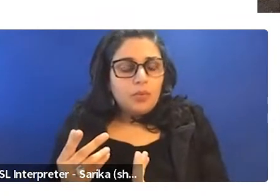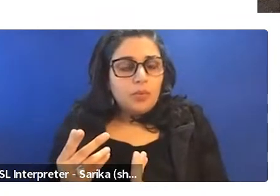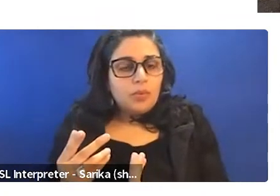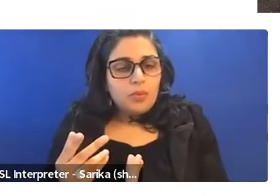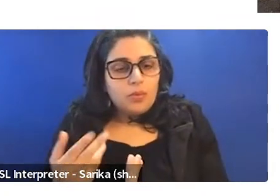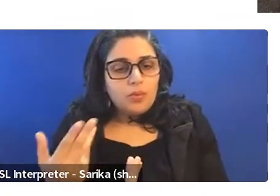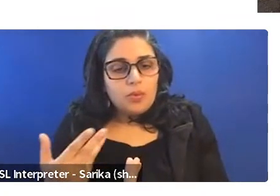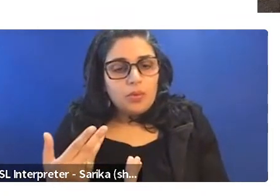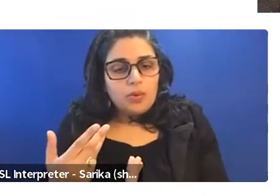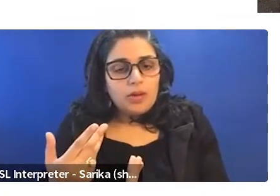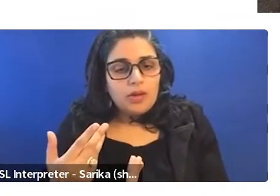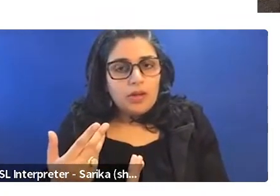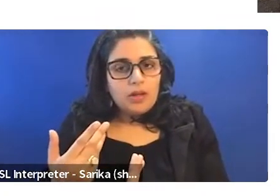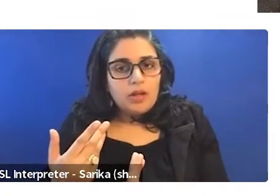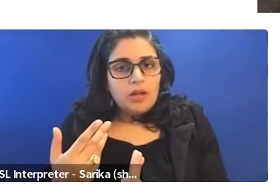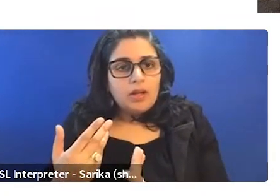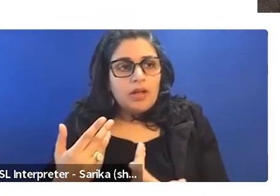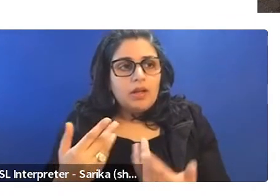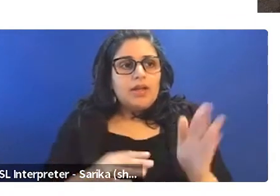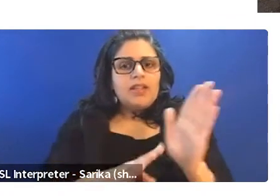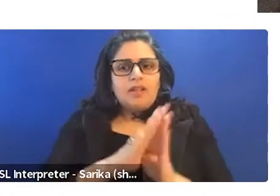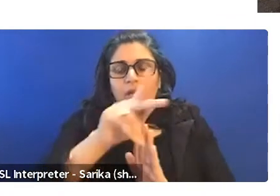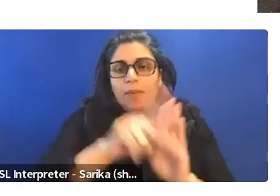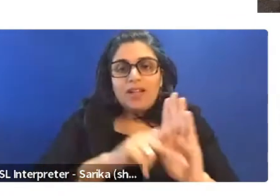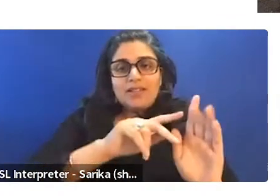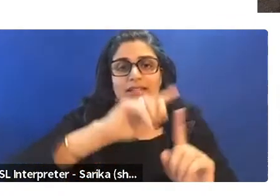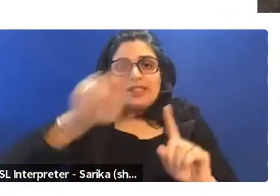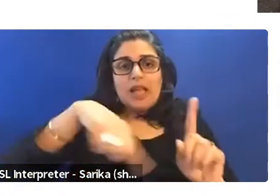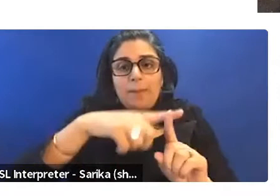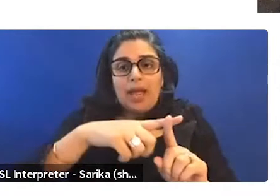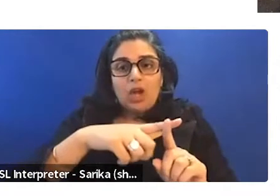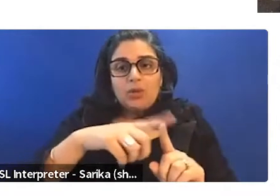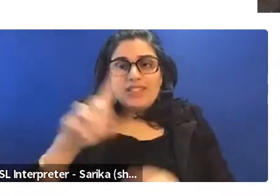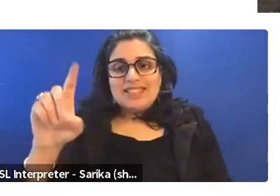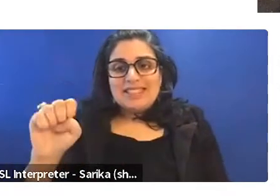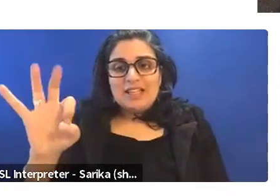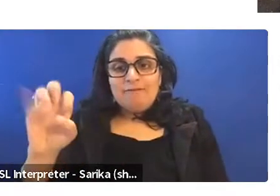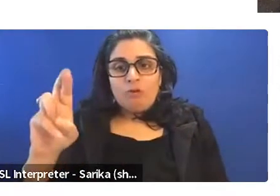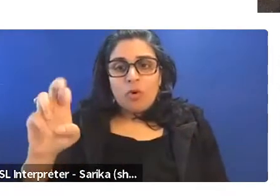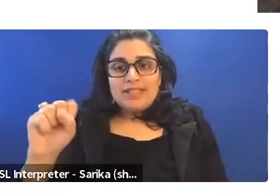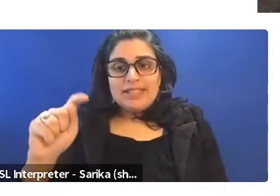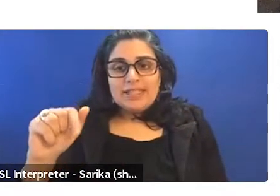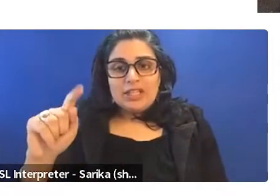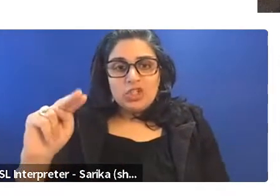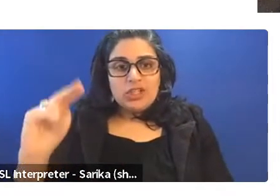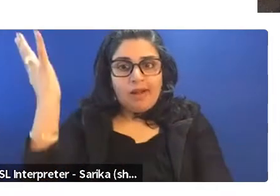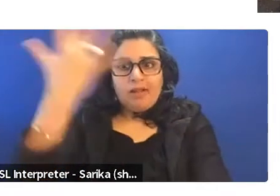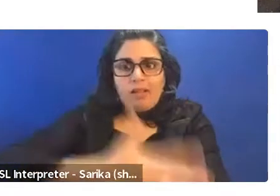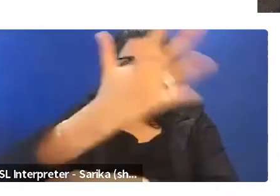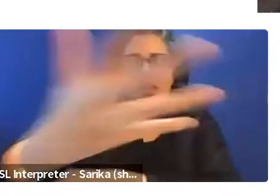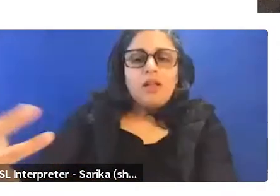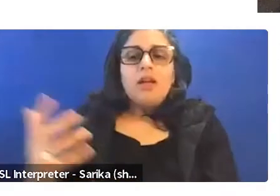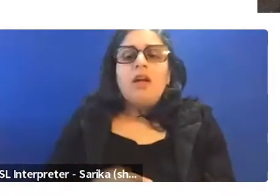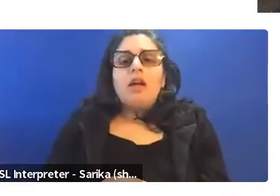to basically create policies around deforestation. Joao, can you explain a little bit more to us what that meant? Why brands? Why